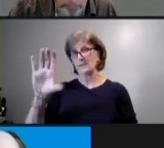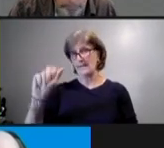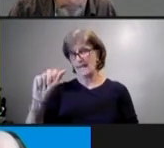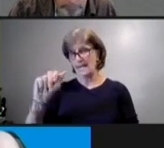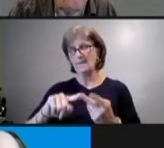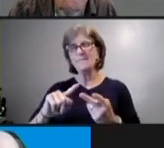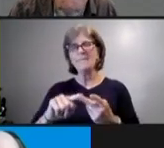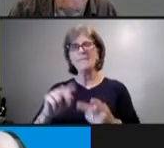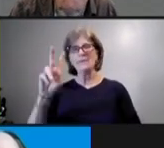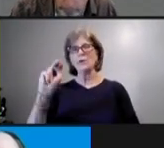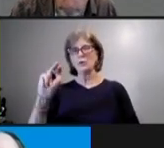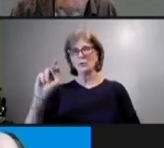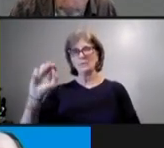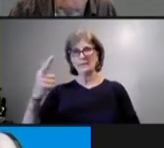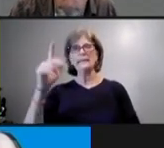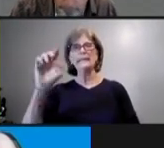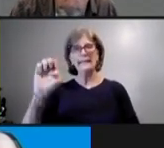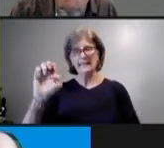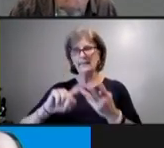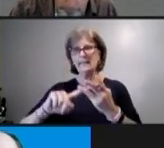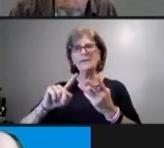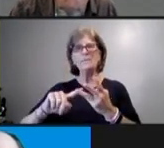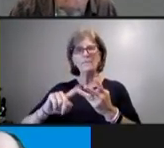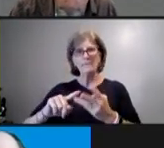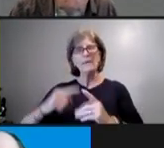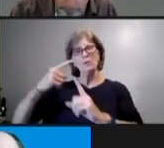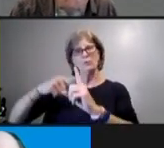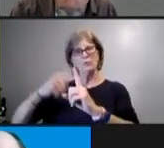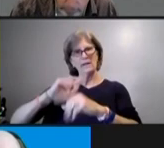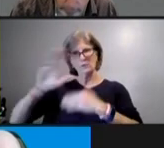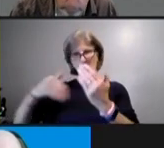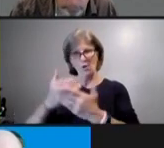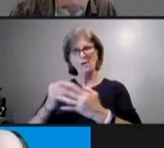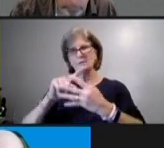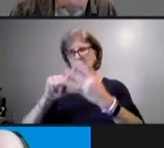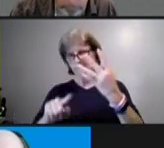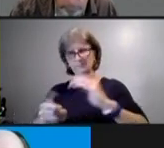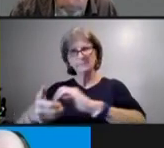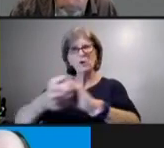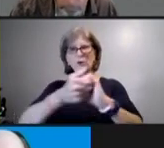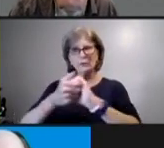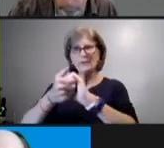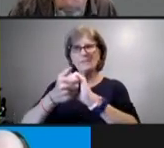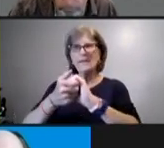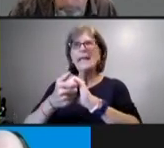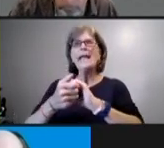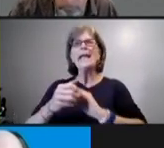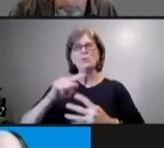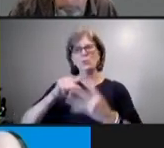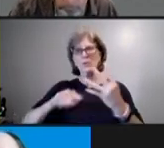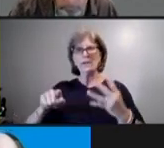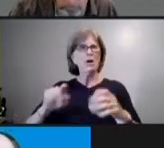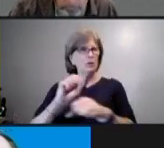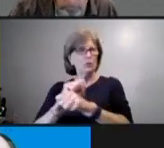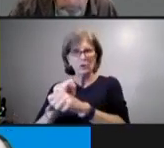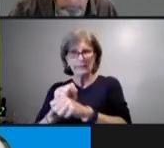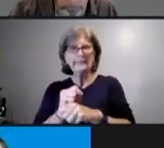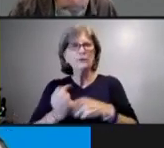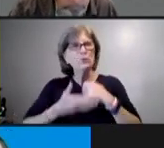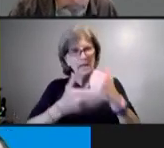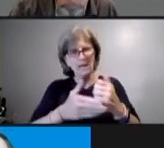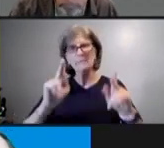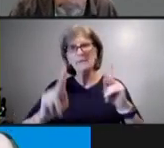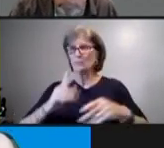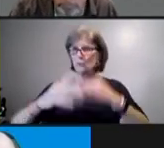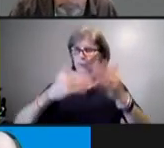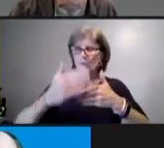Pittsburgh, Rent Help Pittsburgh are our primary partners that are working with us to process applications,